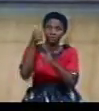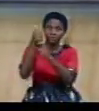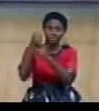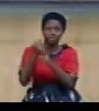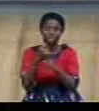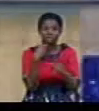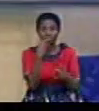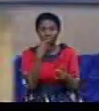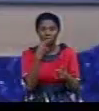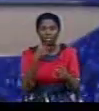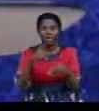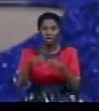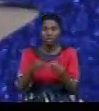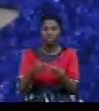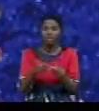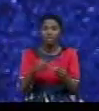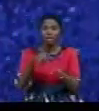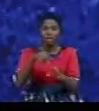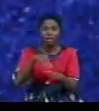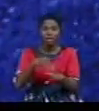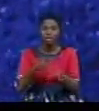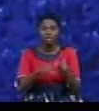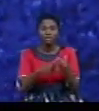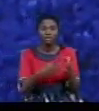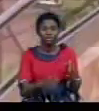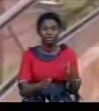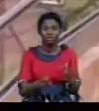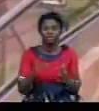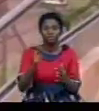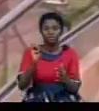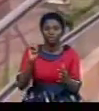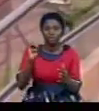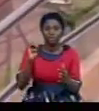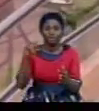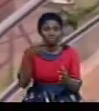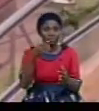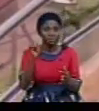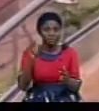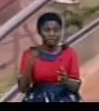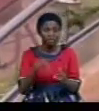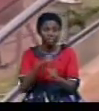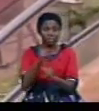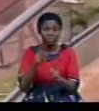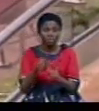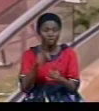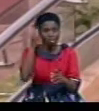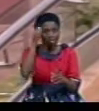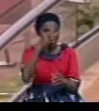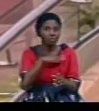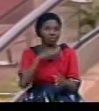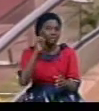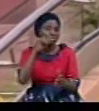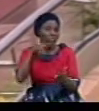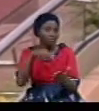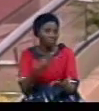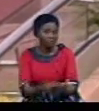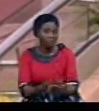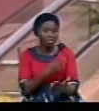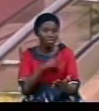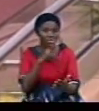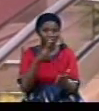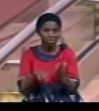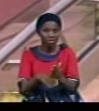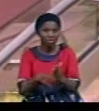Genesis when Adam and Eve fell and they were driven out of the Garden of Eden the Garden of